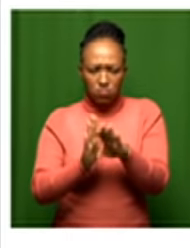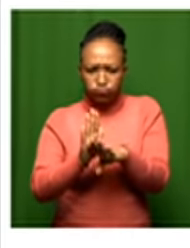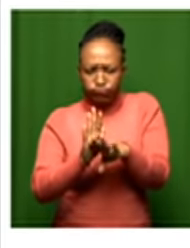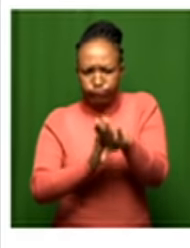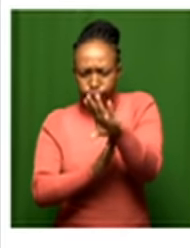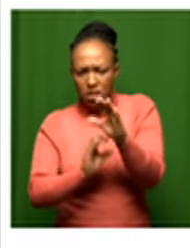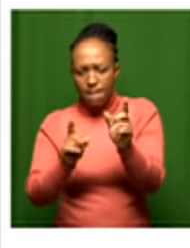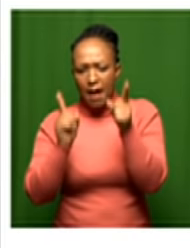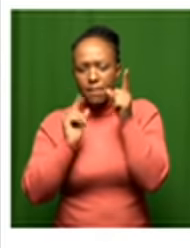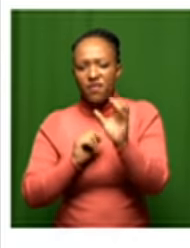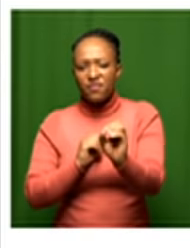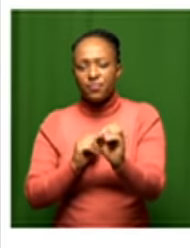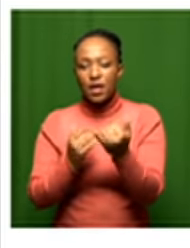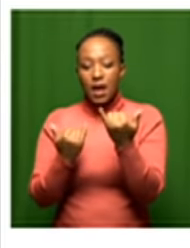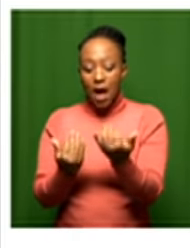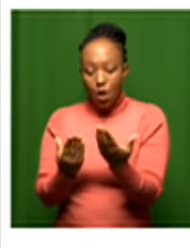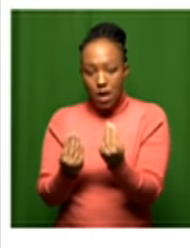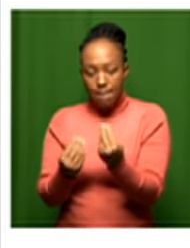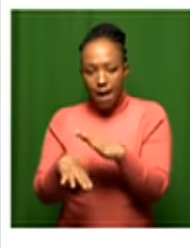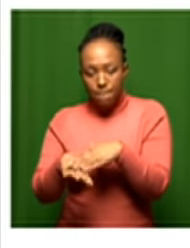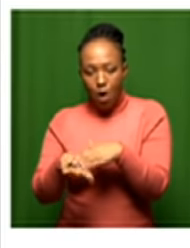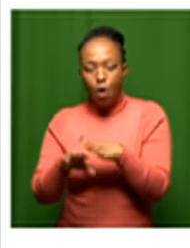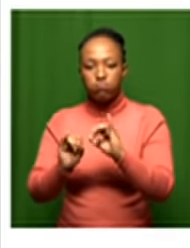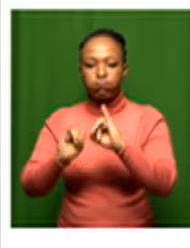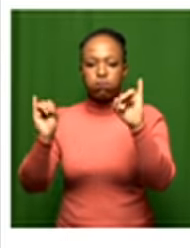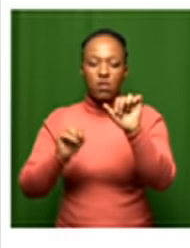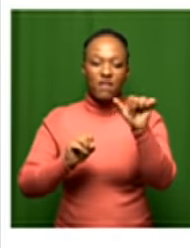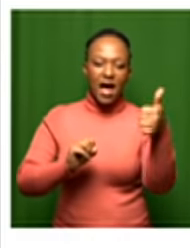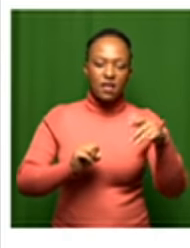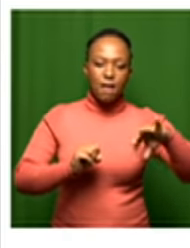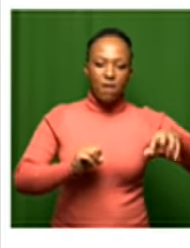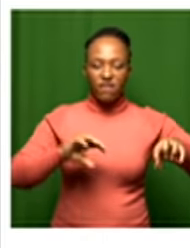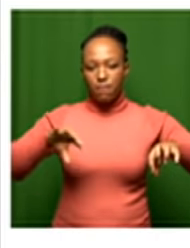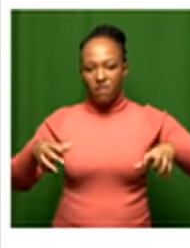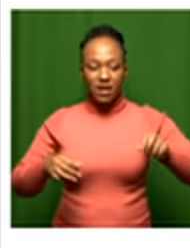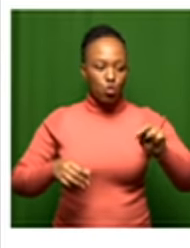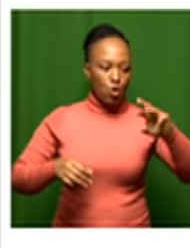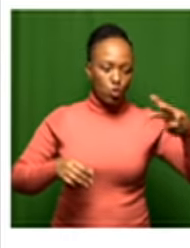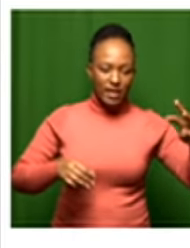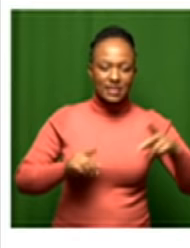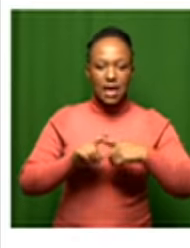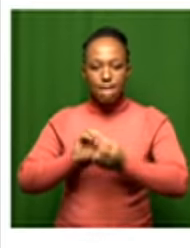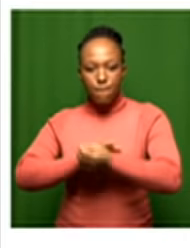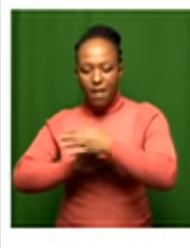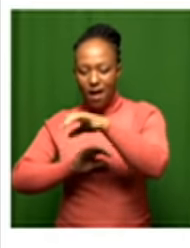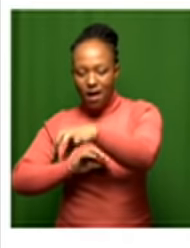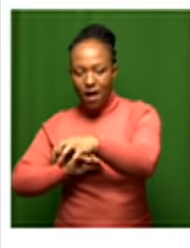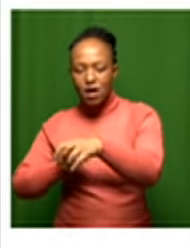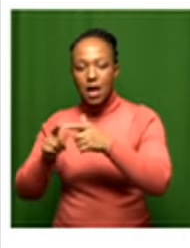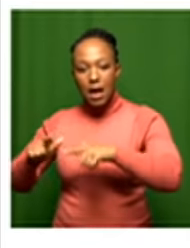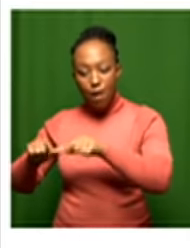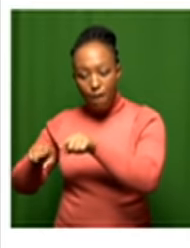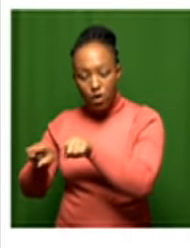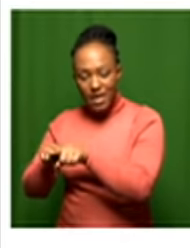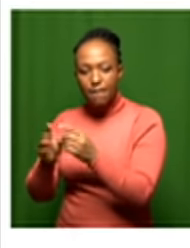then we're seeing that this rise has continued into neighboring provinces of Gauteng, Northwest, Mpumalanga, and recently Limpopo